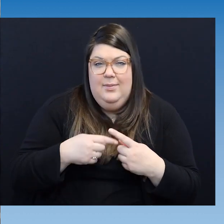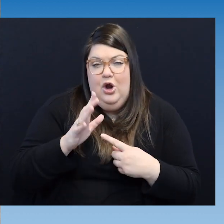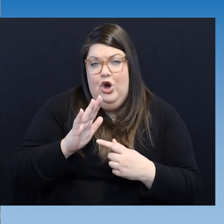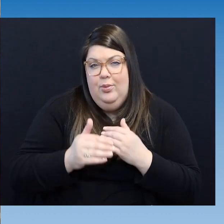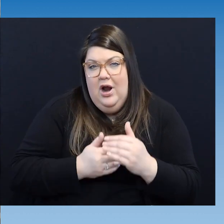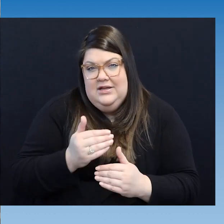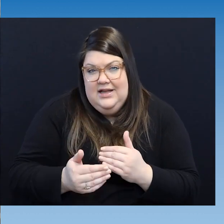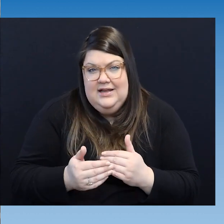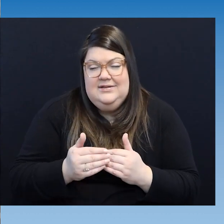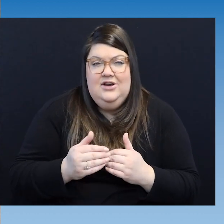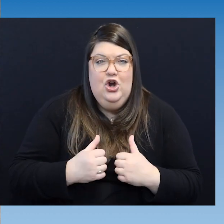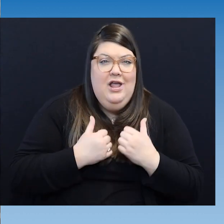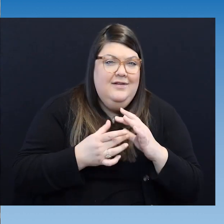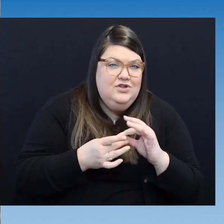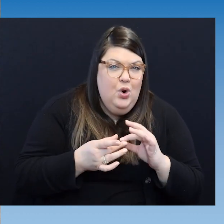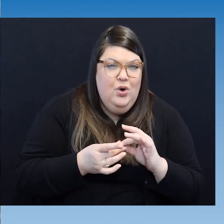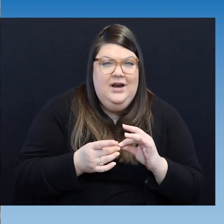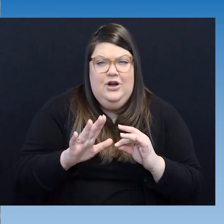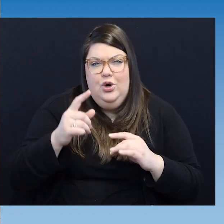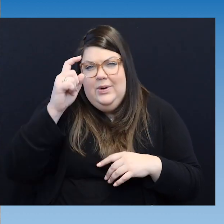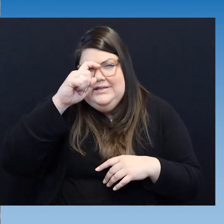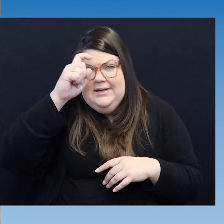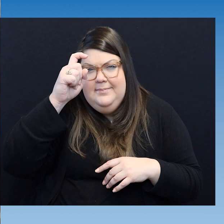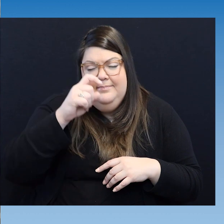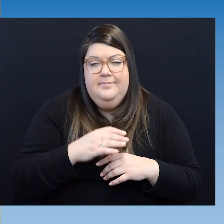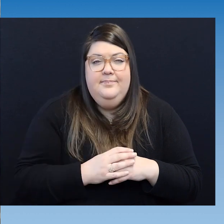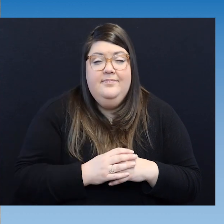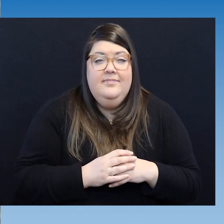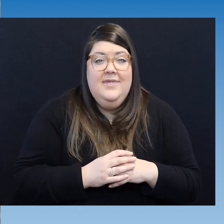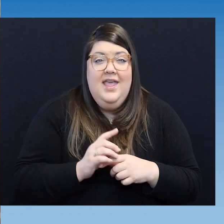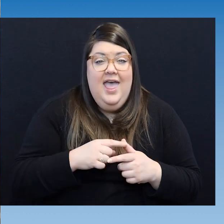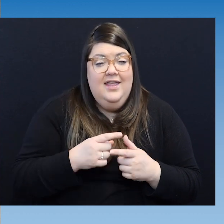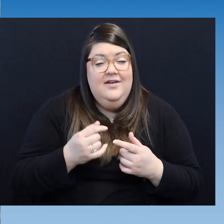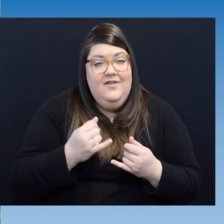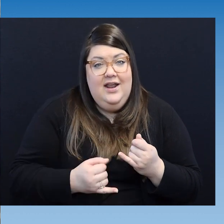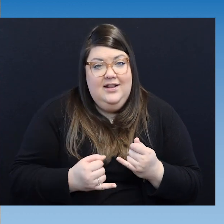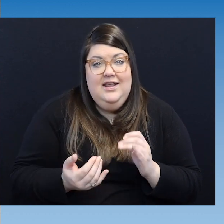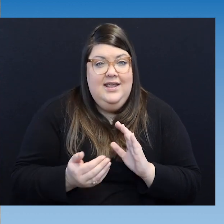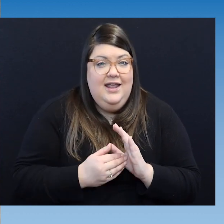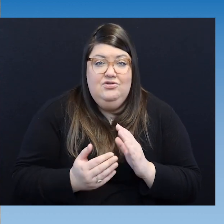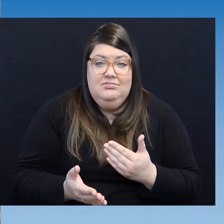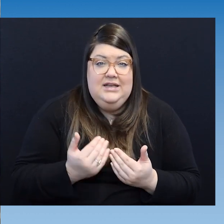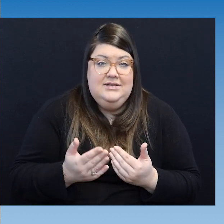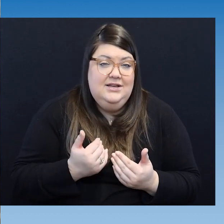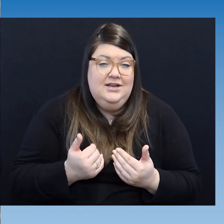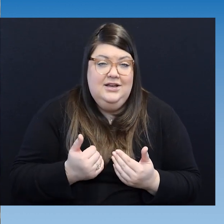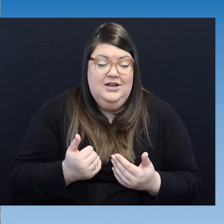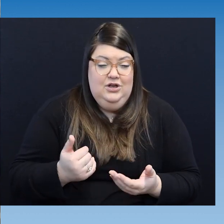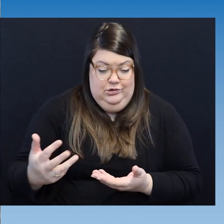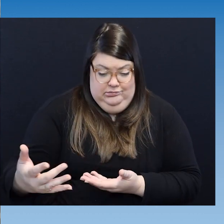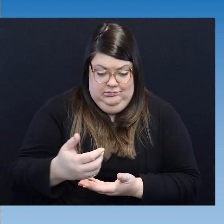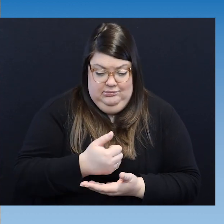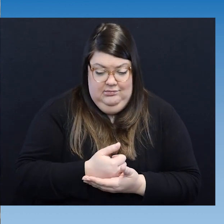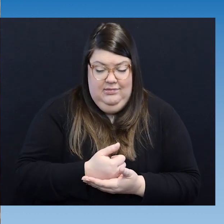life story, her insight, her wisdom. And then finally, again, it was so easy to just bring all of